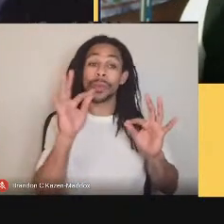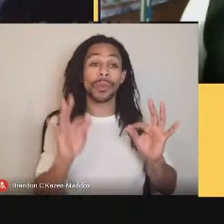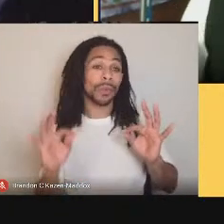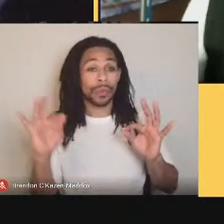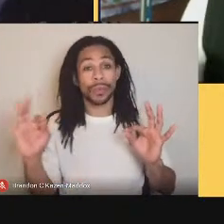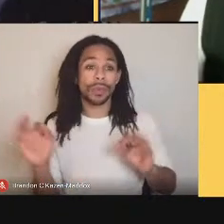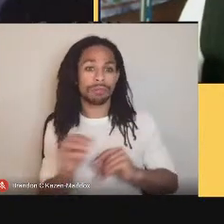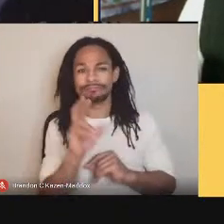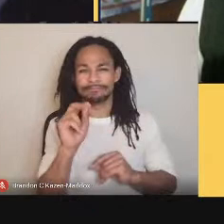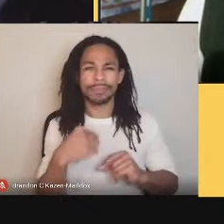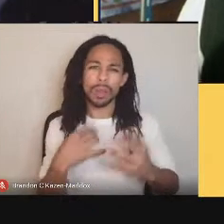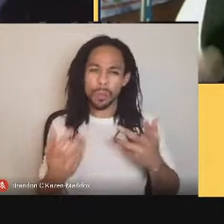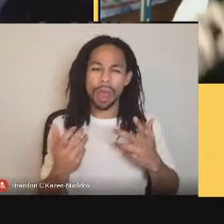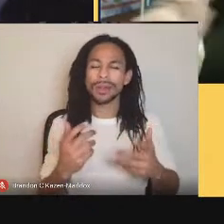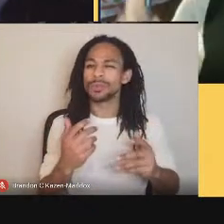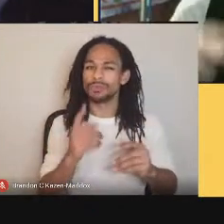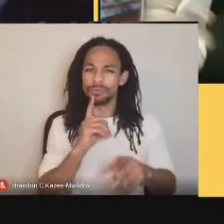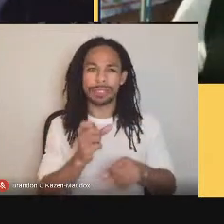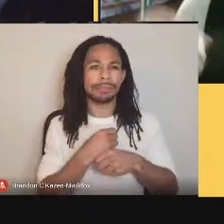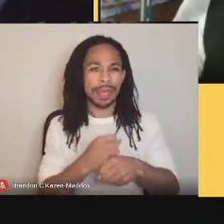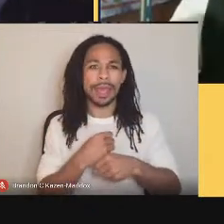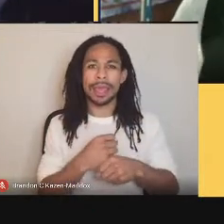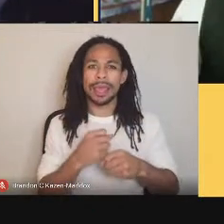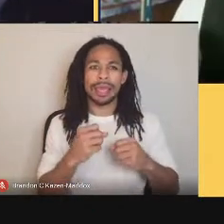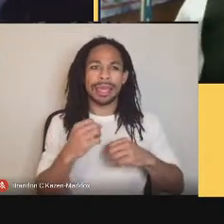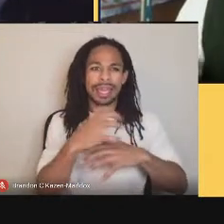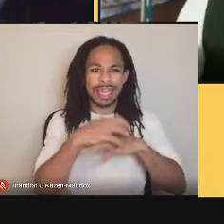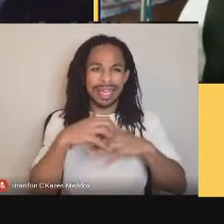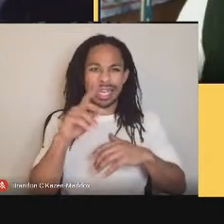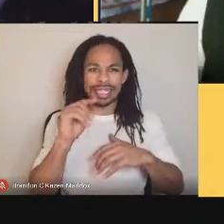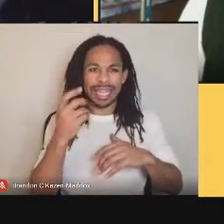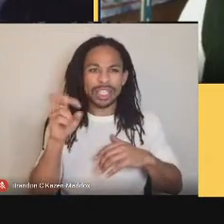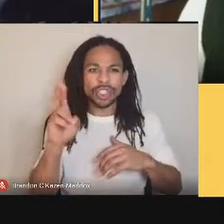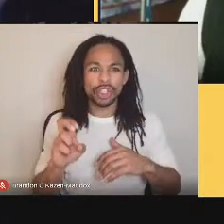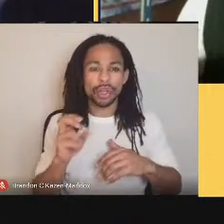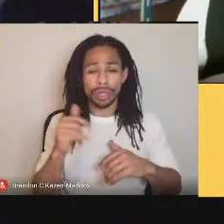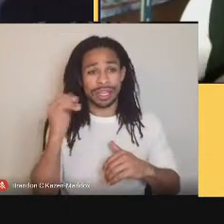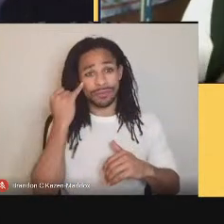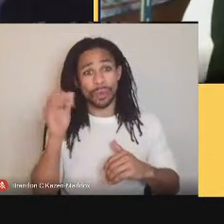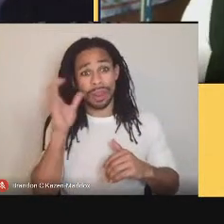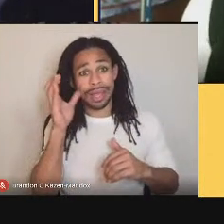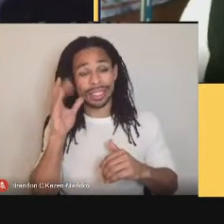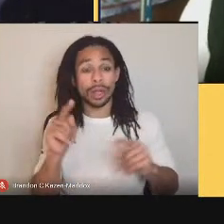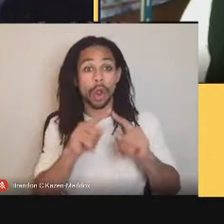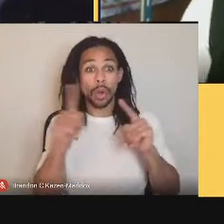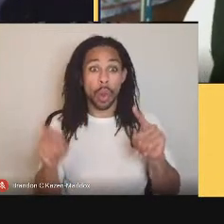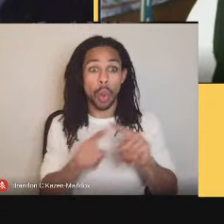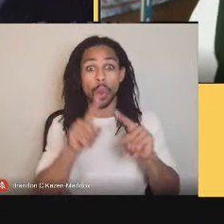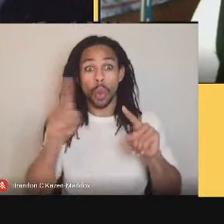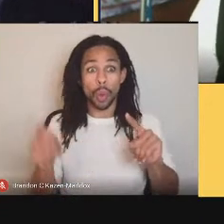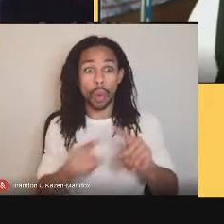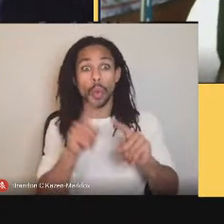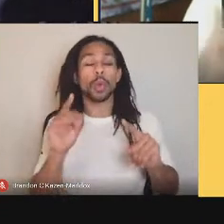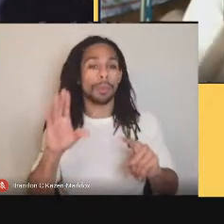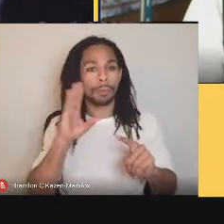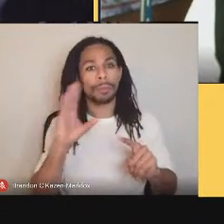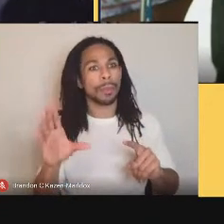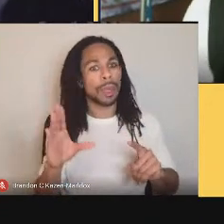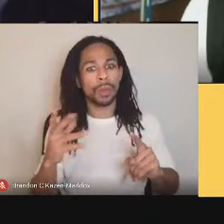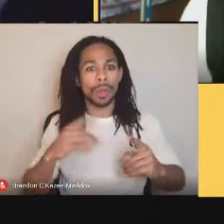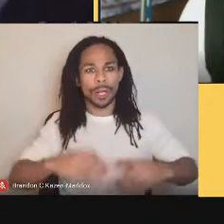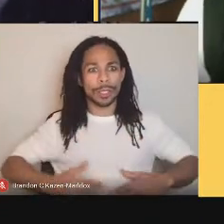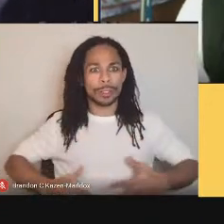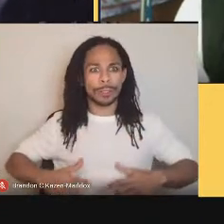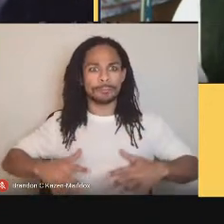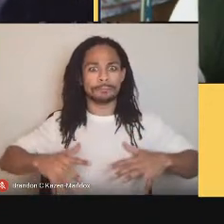these textures that, you know, if you listen to that on loop for 5 minutes, you're going to probably, your heart rate's going to rise a little bit. I wanted to make